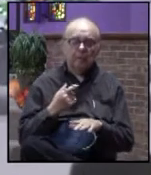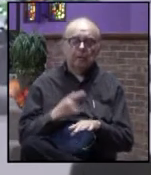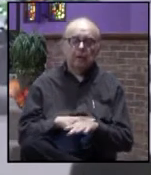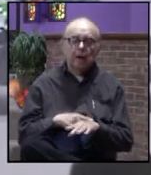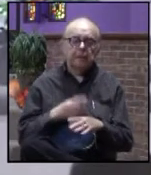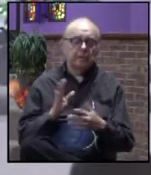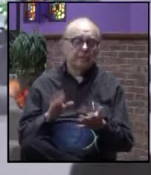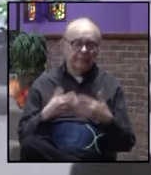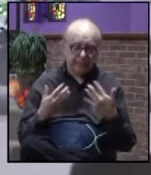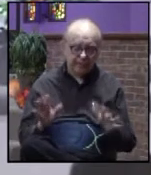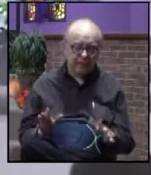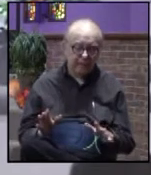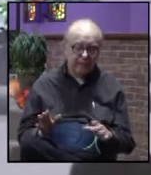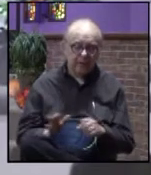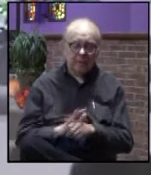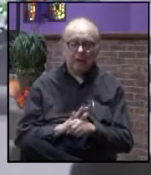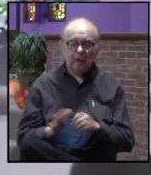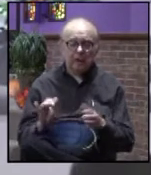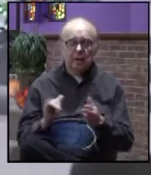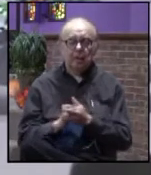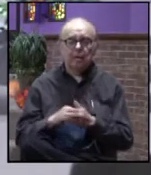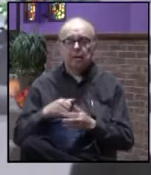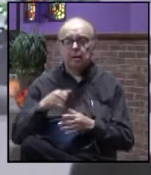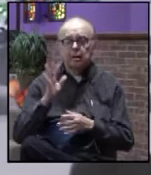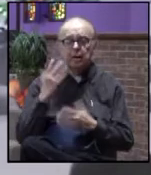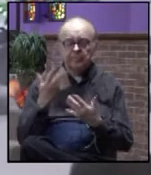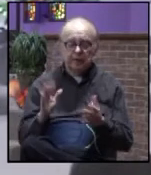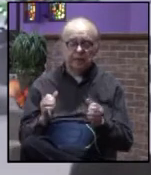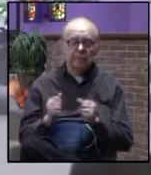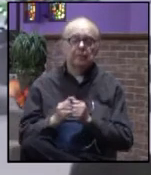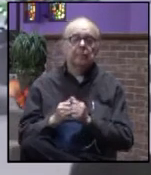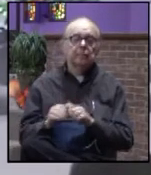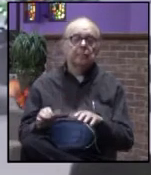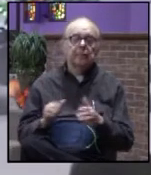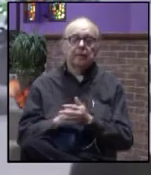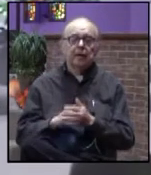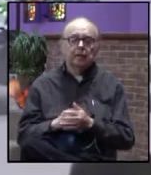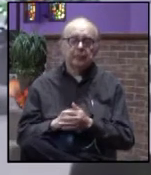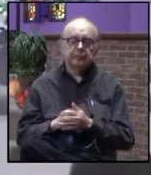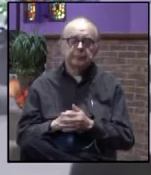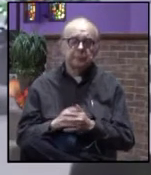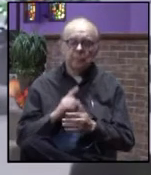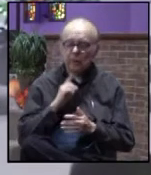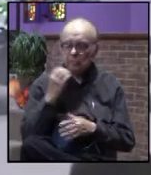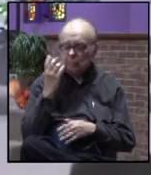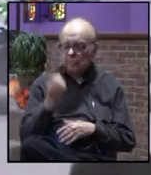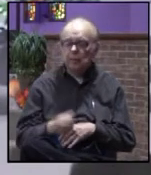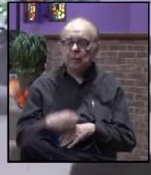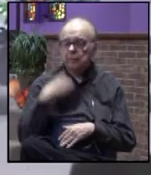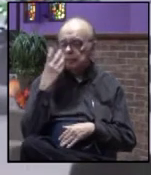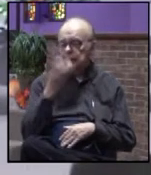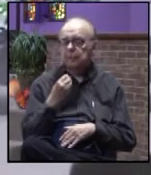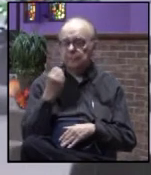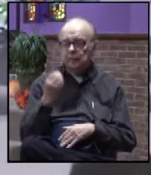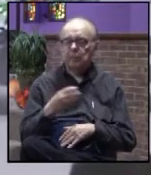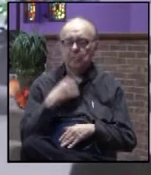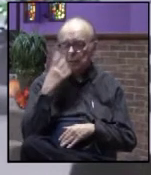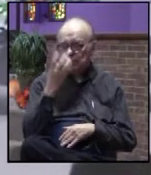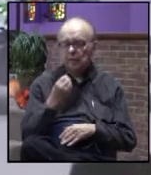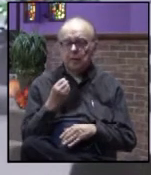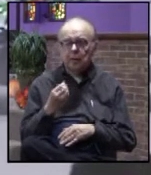done completing this, or he gets done completing this, it is the most beautiful,